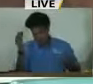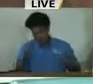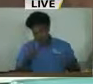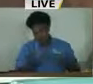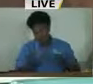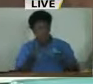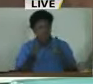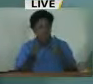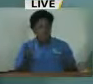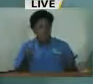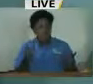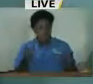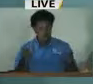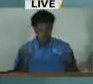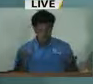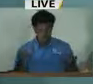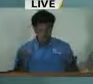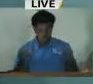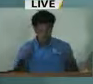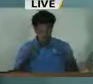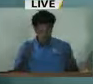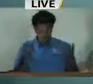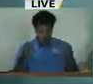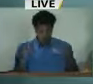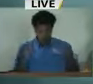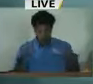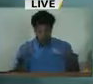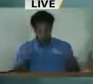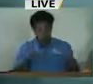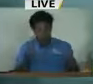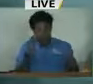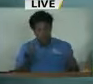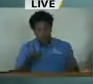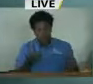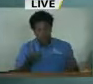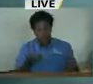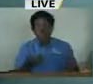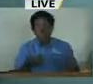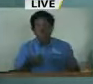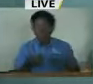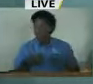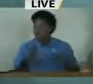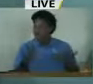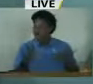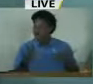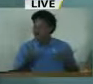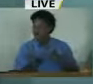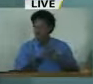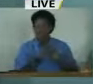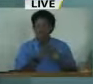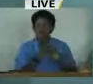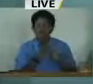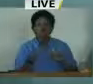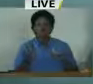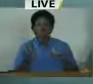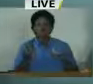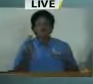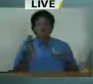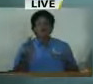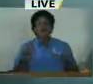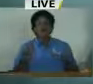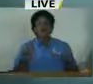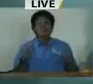public domain, as much as that video went viral, in